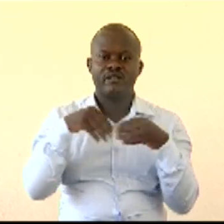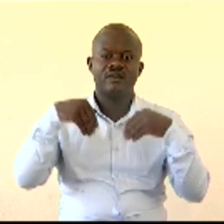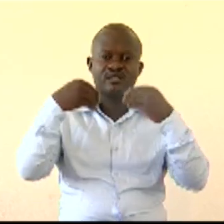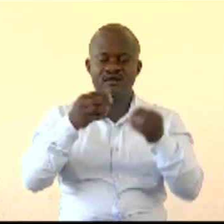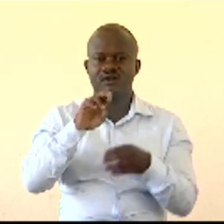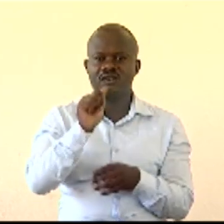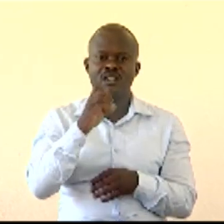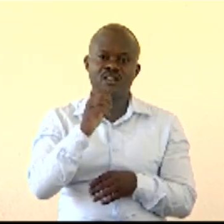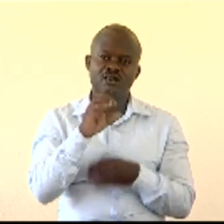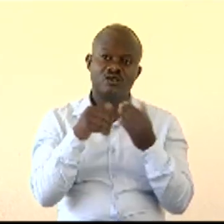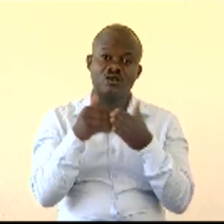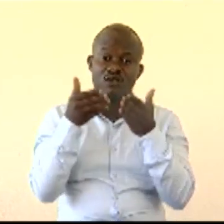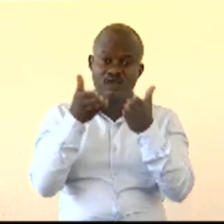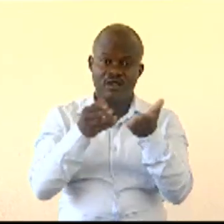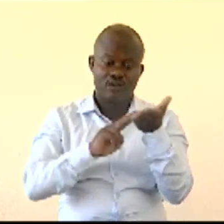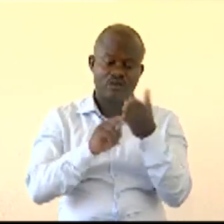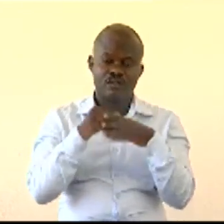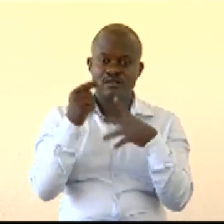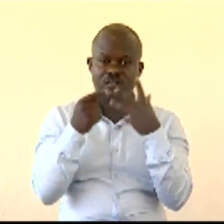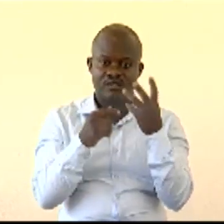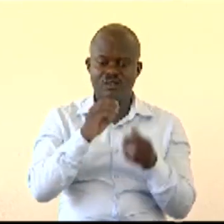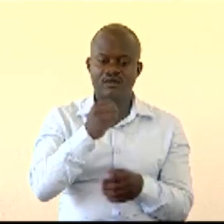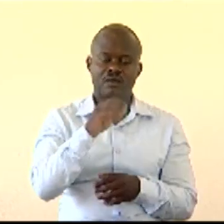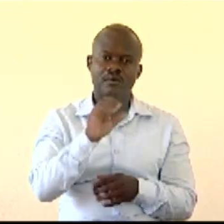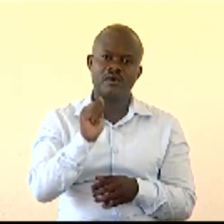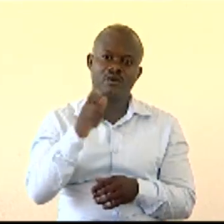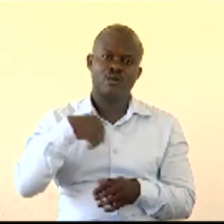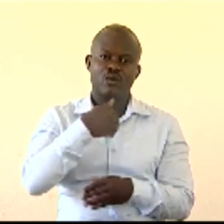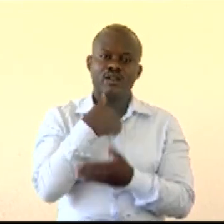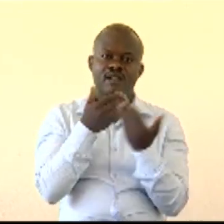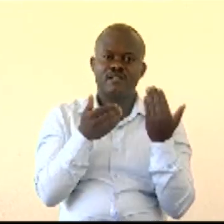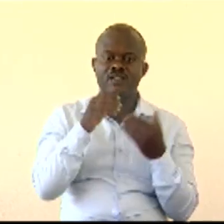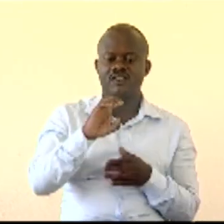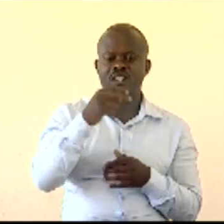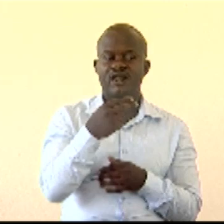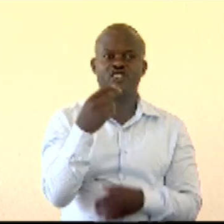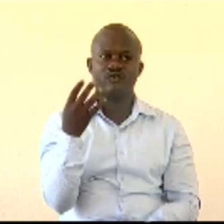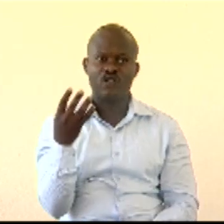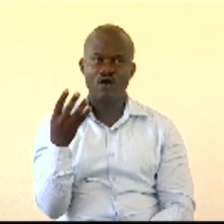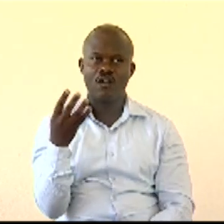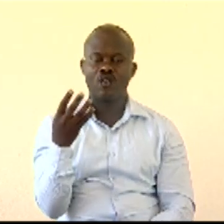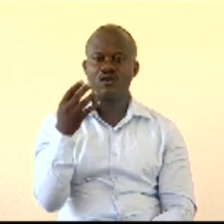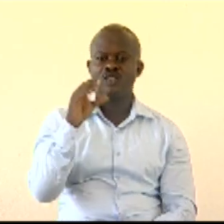reaction. So here we use this chemical equation. We have CH4.